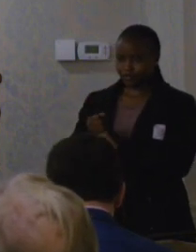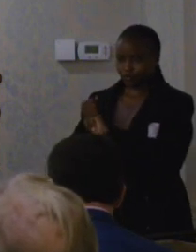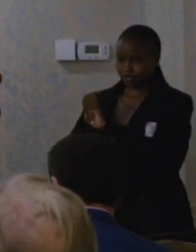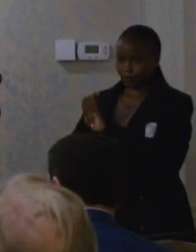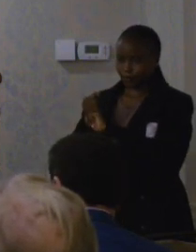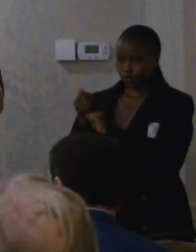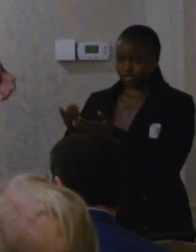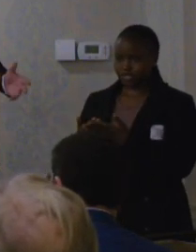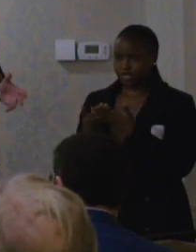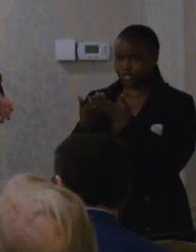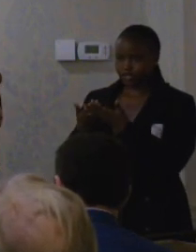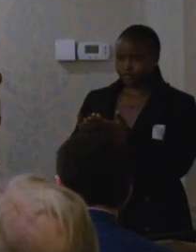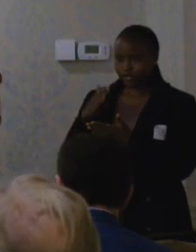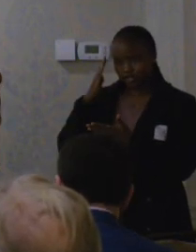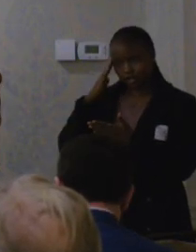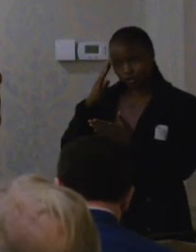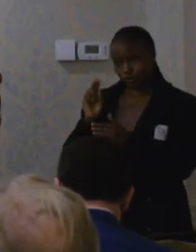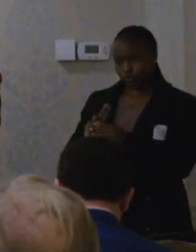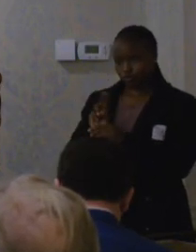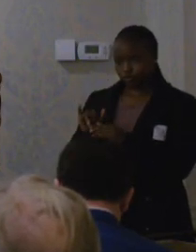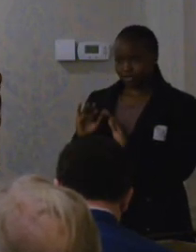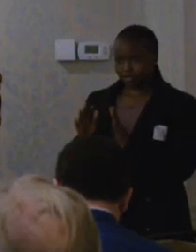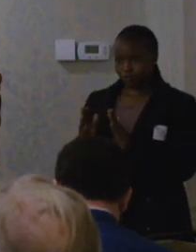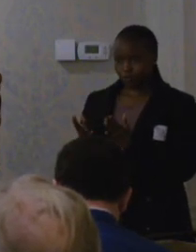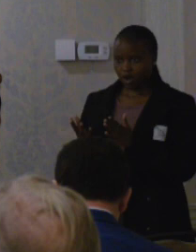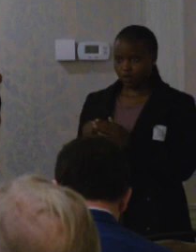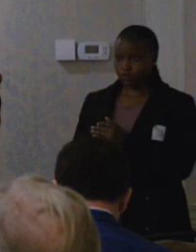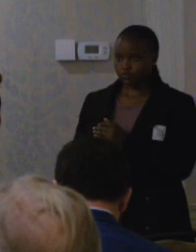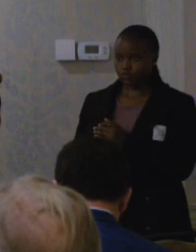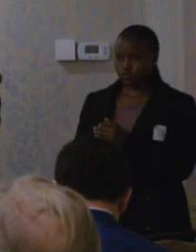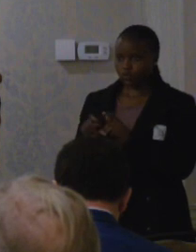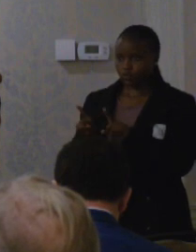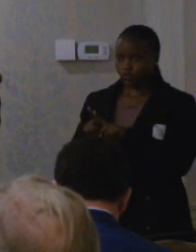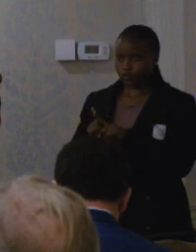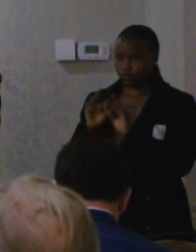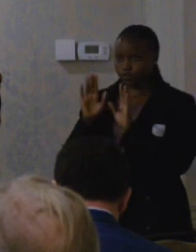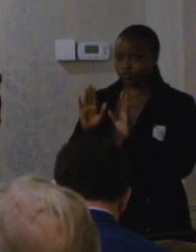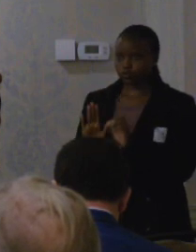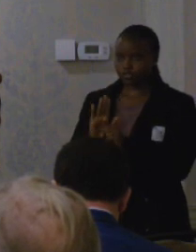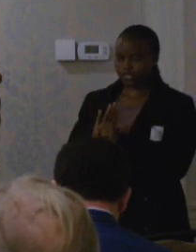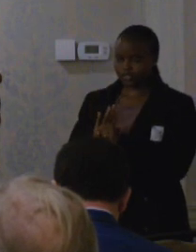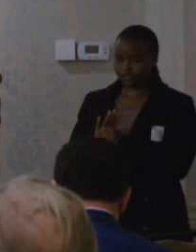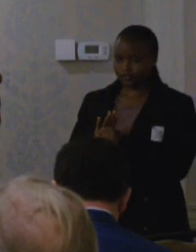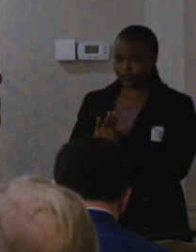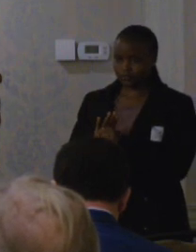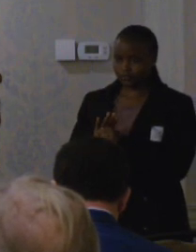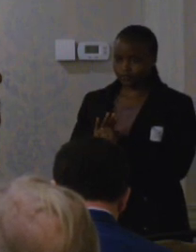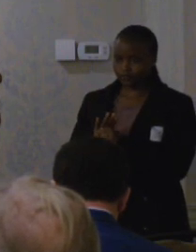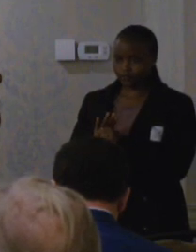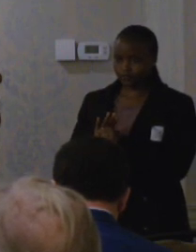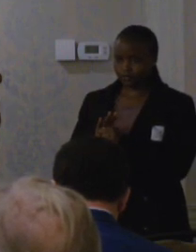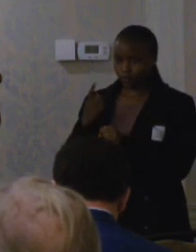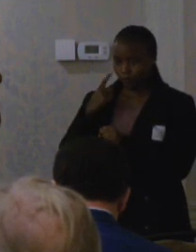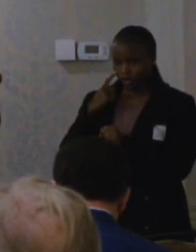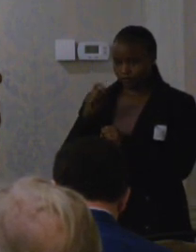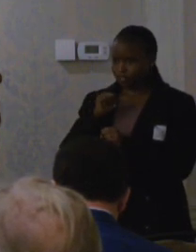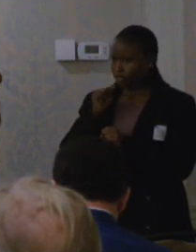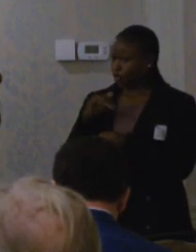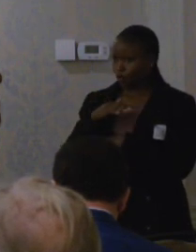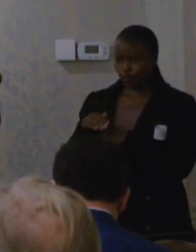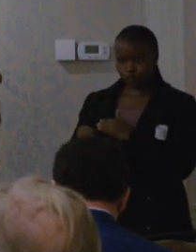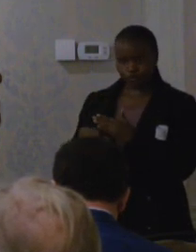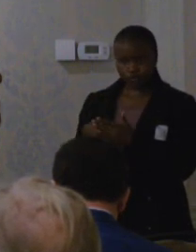delivery, that they know how to use them. And also very importantly, we have seen that not all